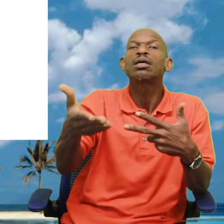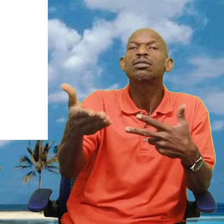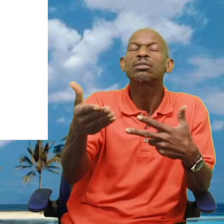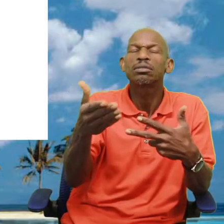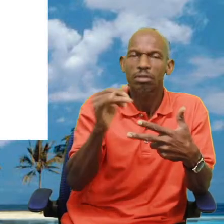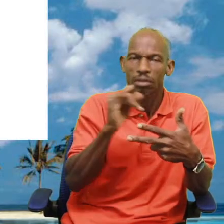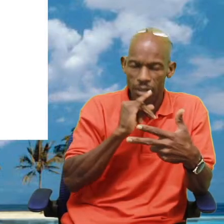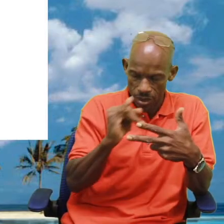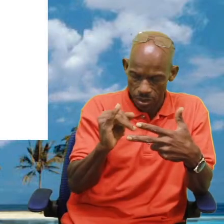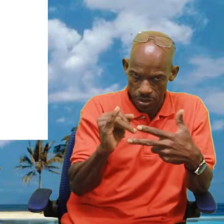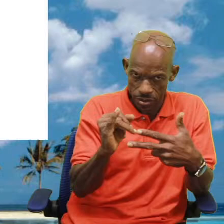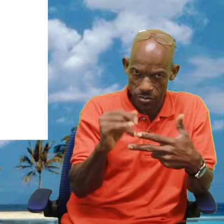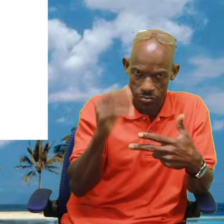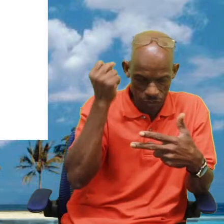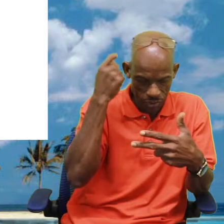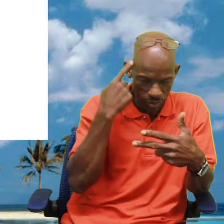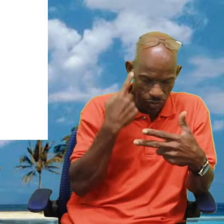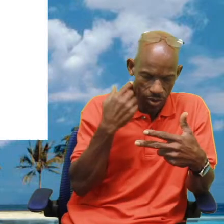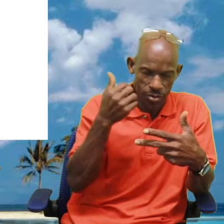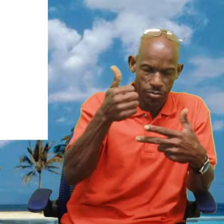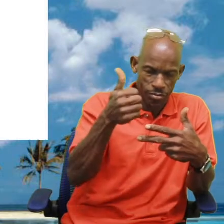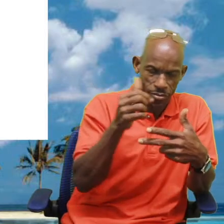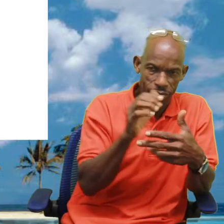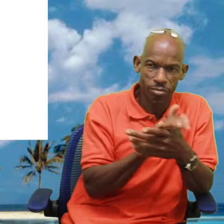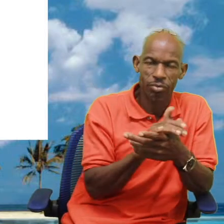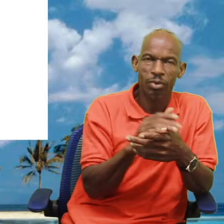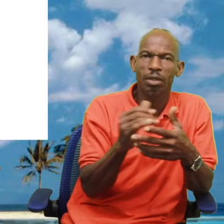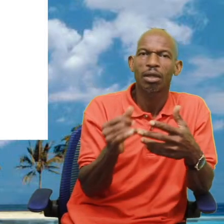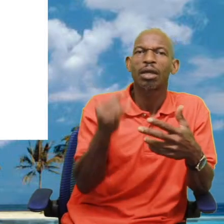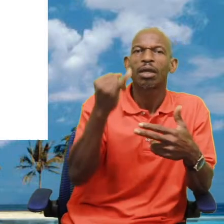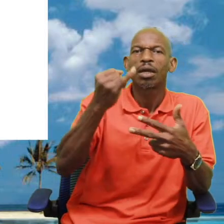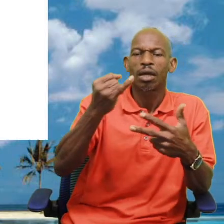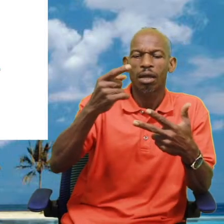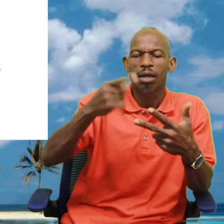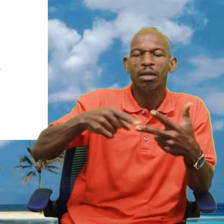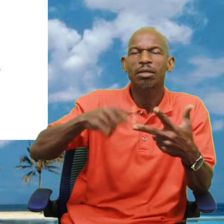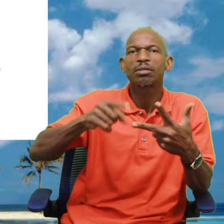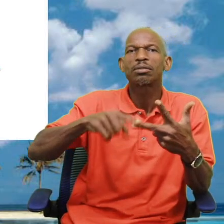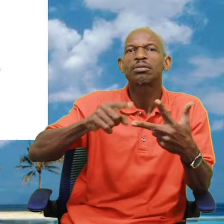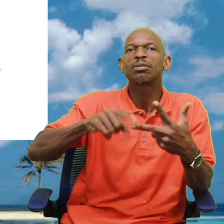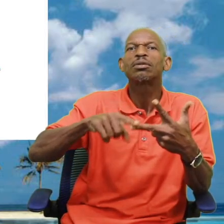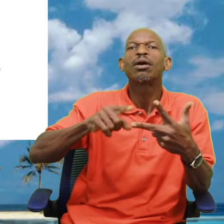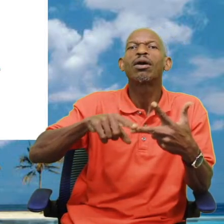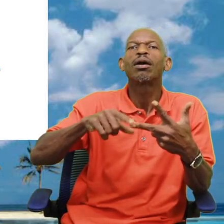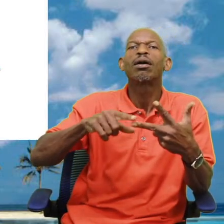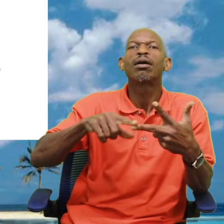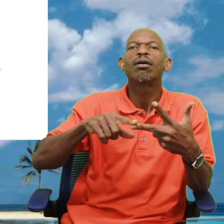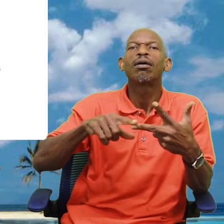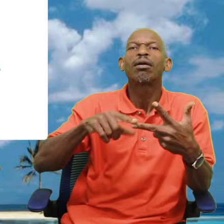Is. Very good, Sabriki. Is. And then what will I put here?